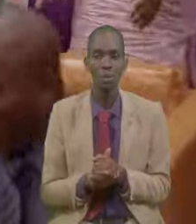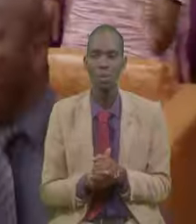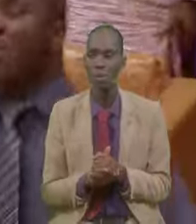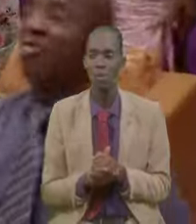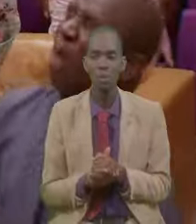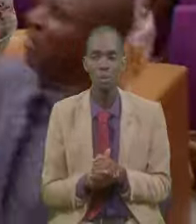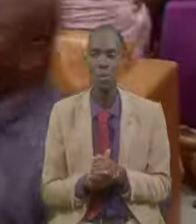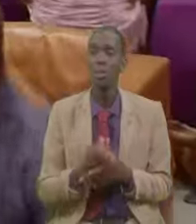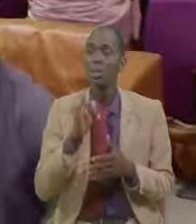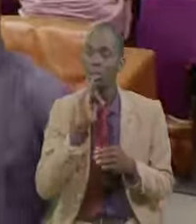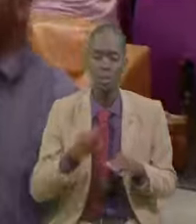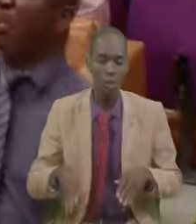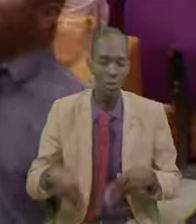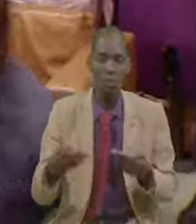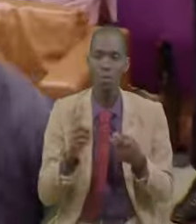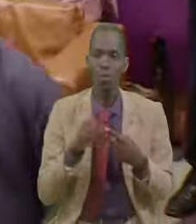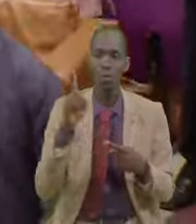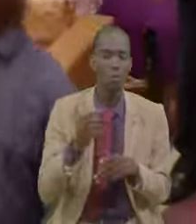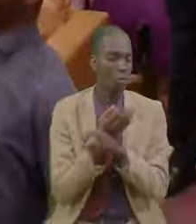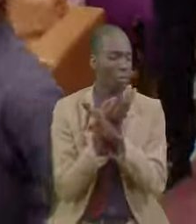is granted freely,